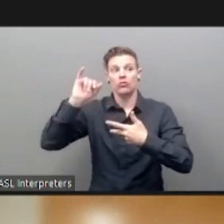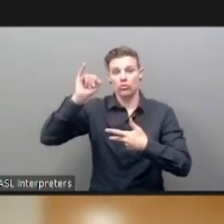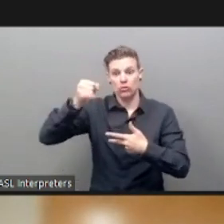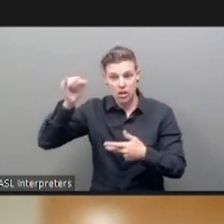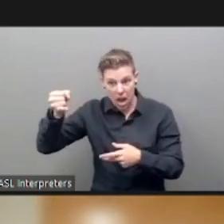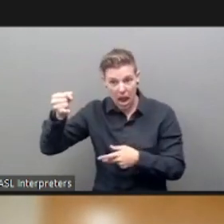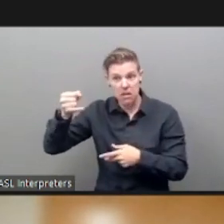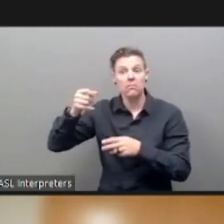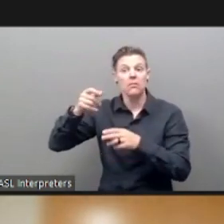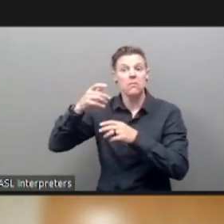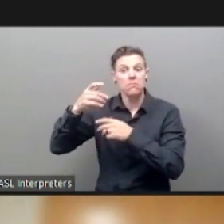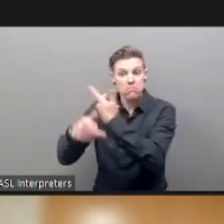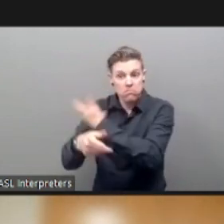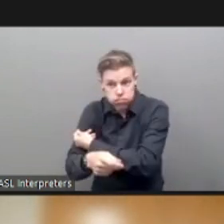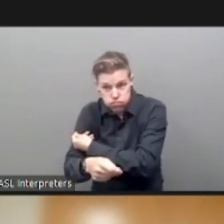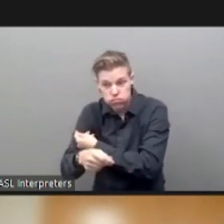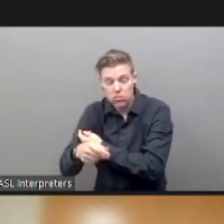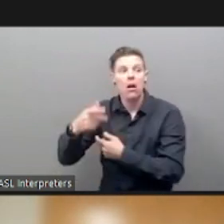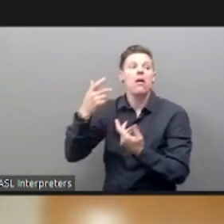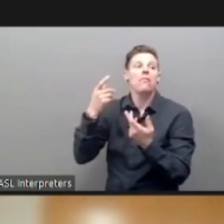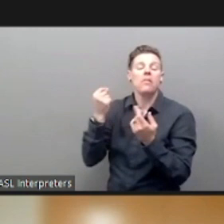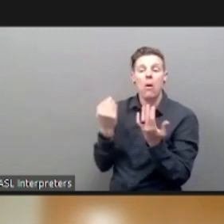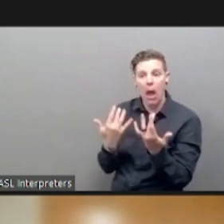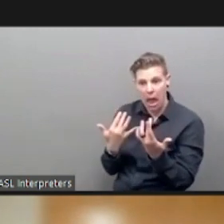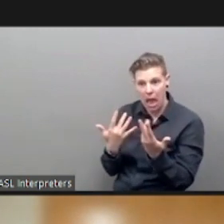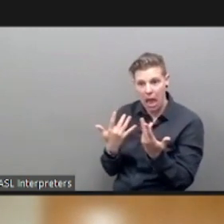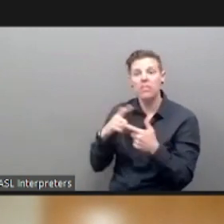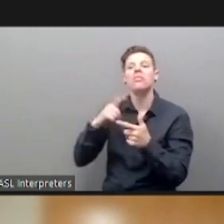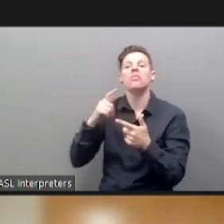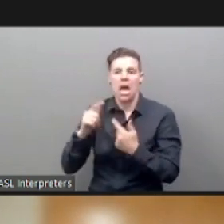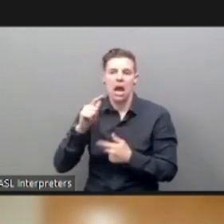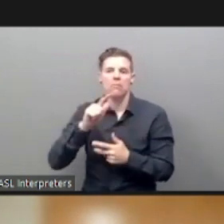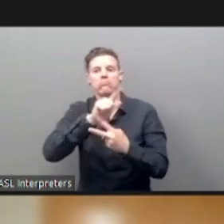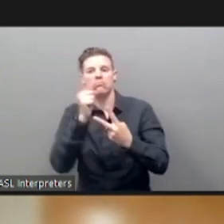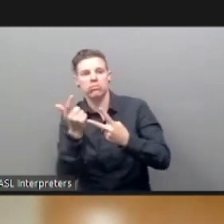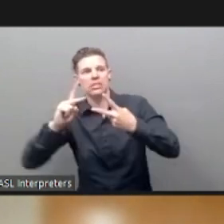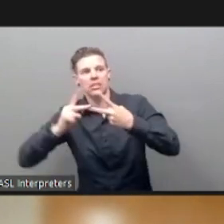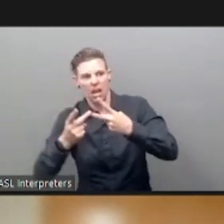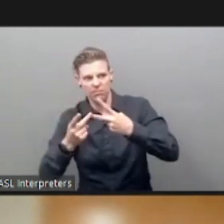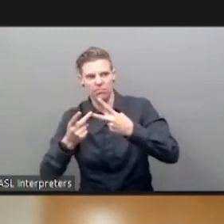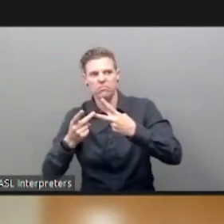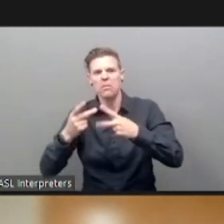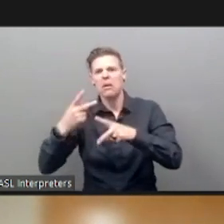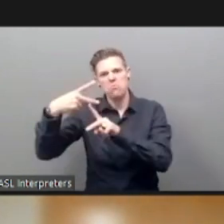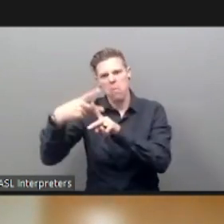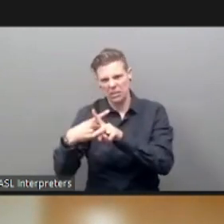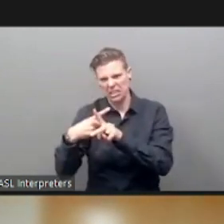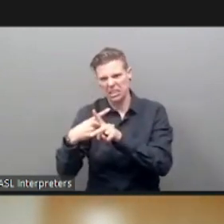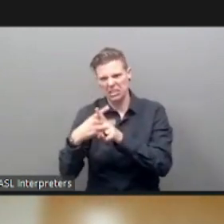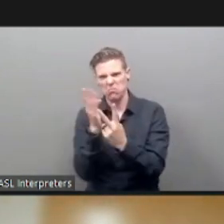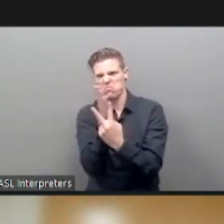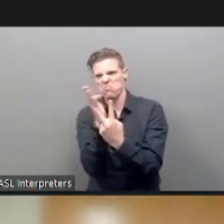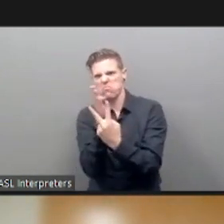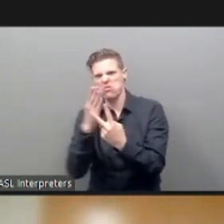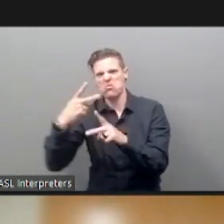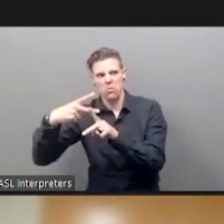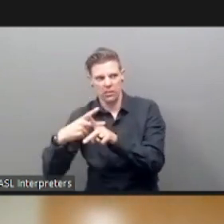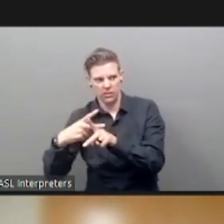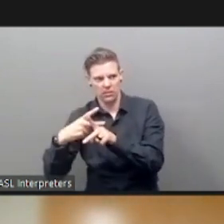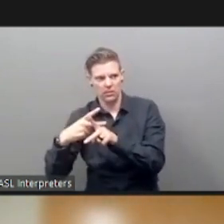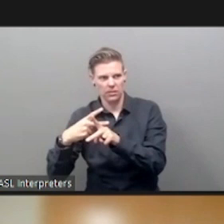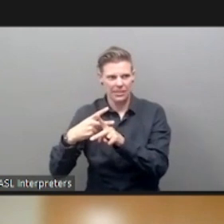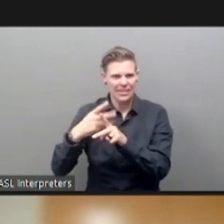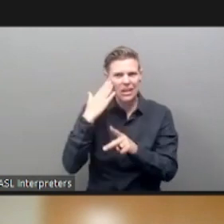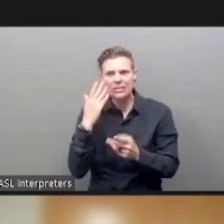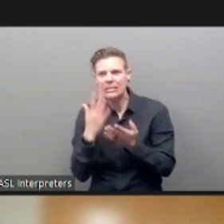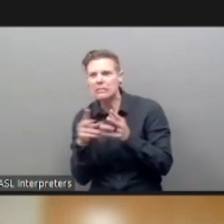be available. So a lot of people I know were worried about the J&J initially, but the actual